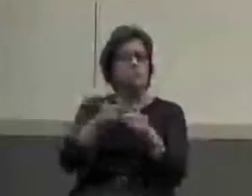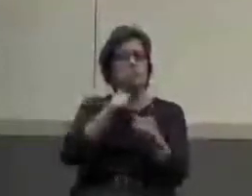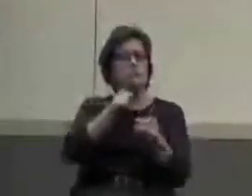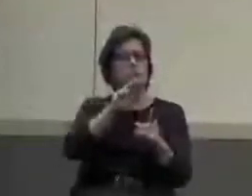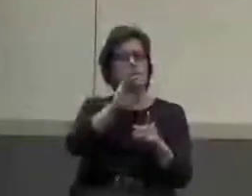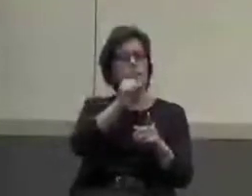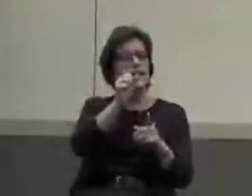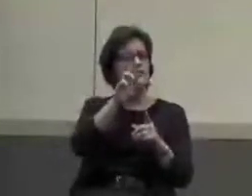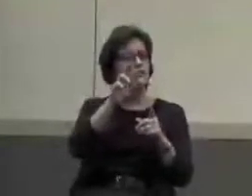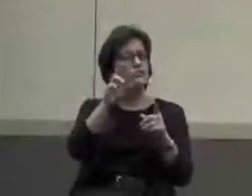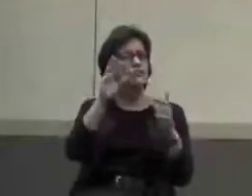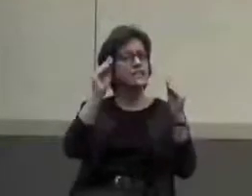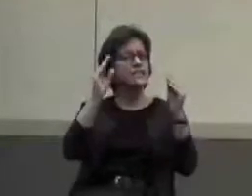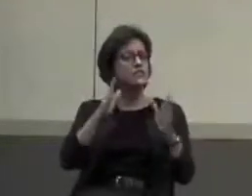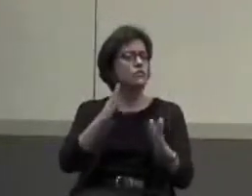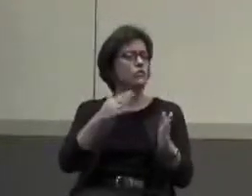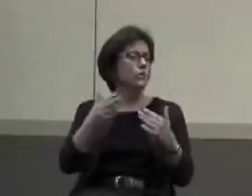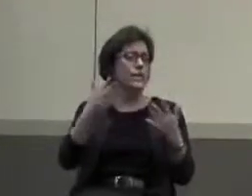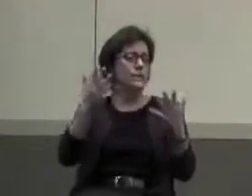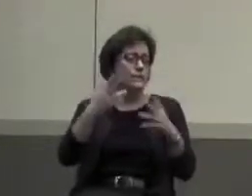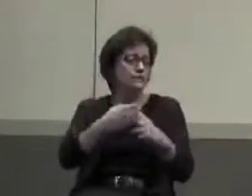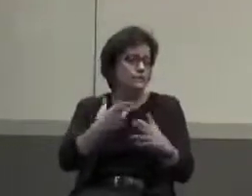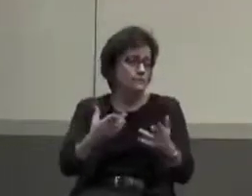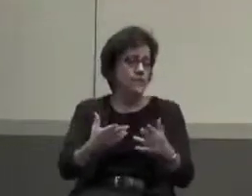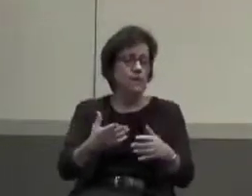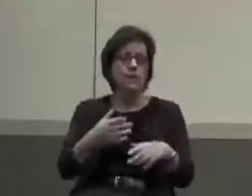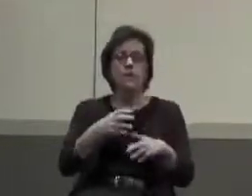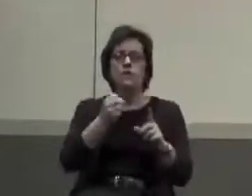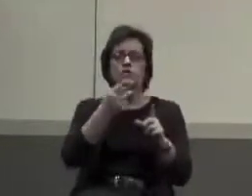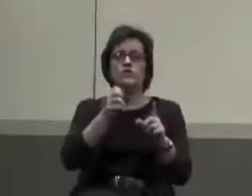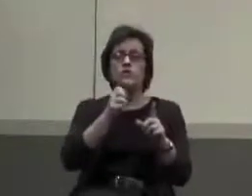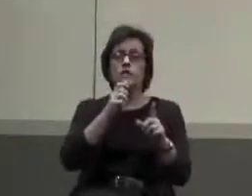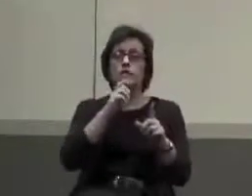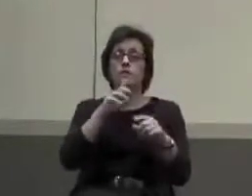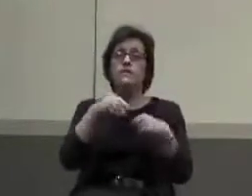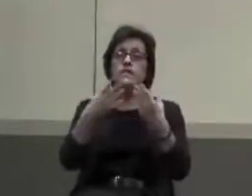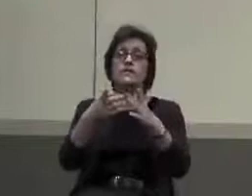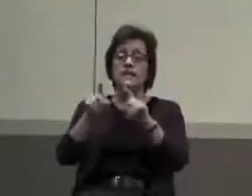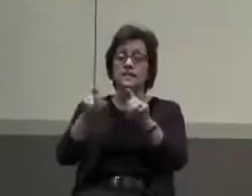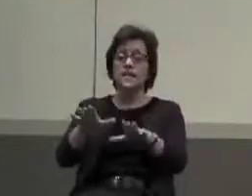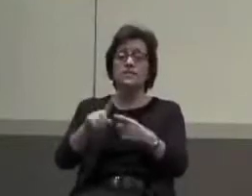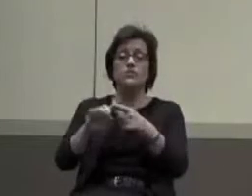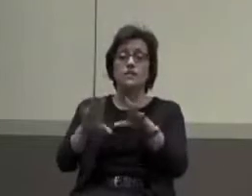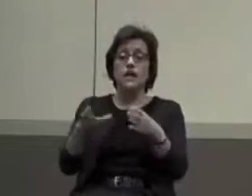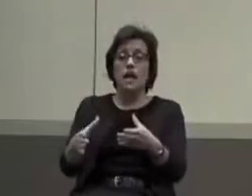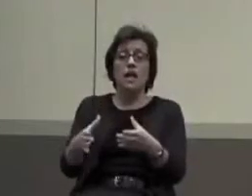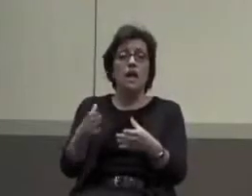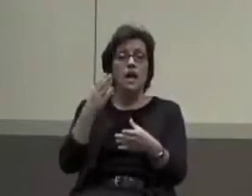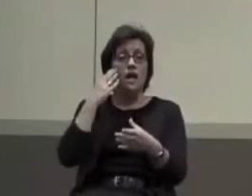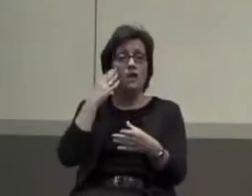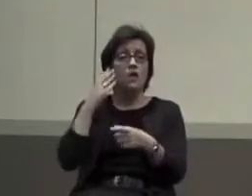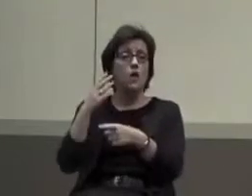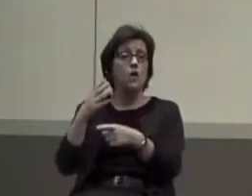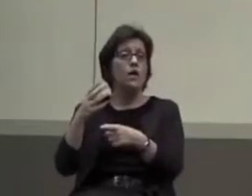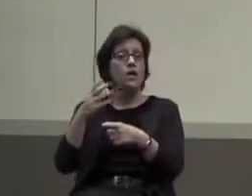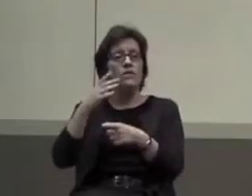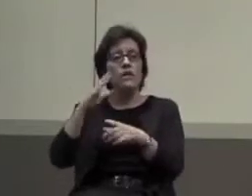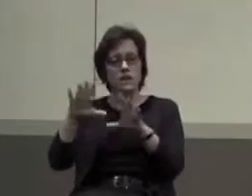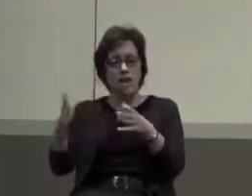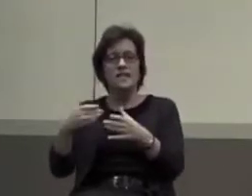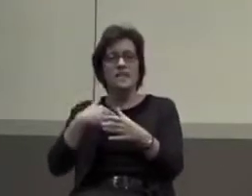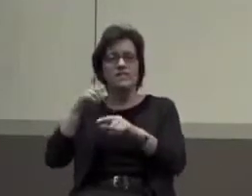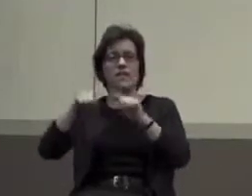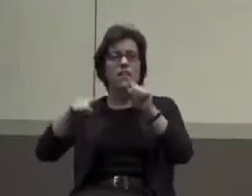whatever, and she was giving a test to the class, and I know the class has a lot of different kids in there. And she just